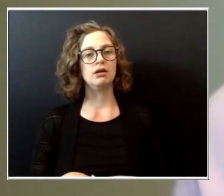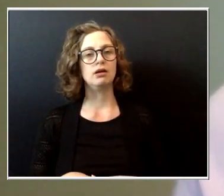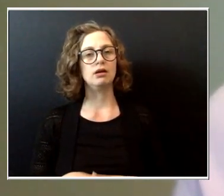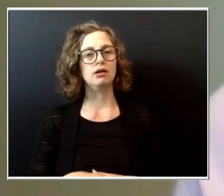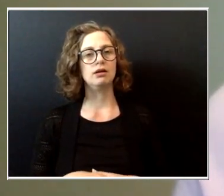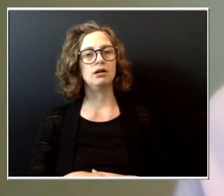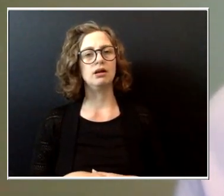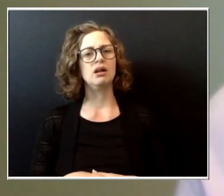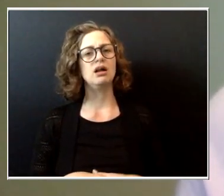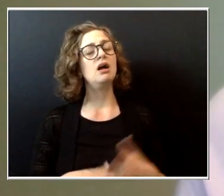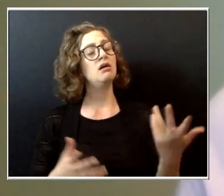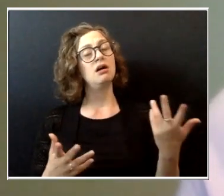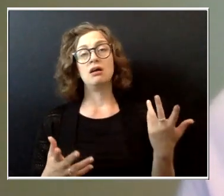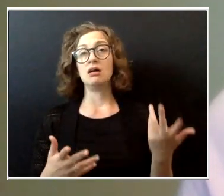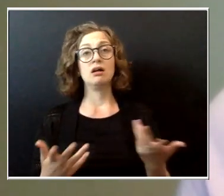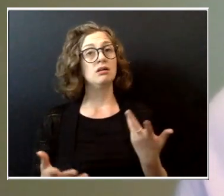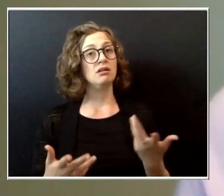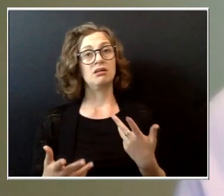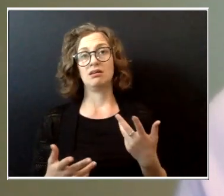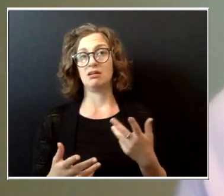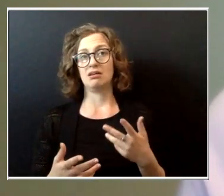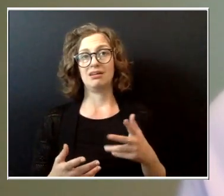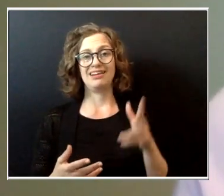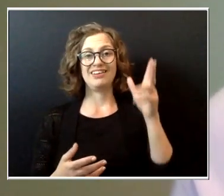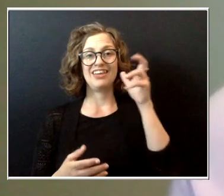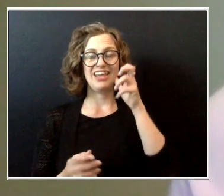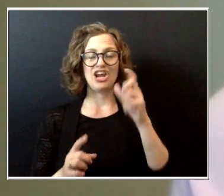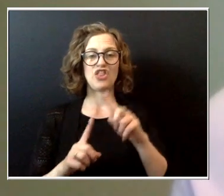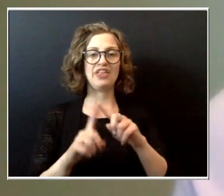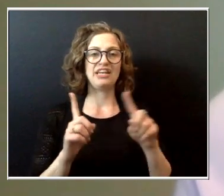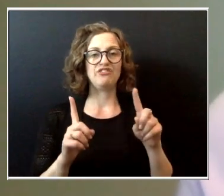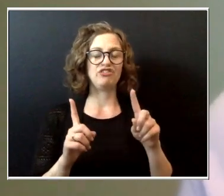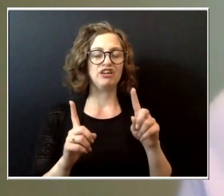you hear the different tones in the white